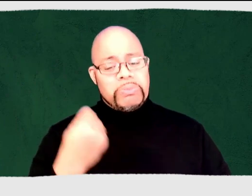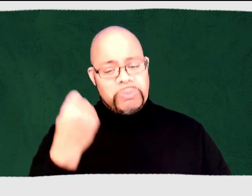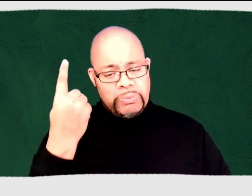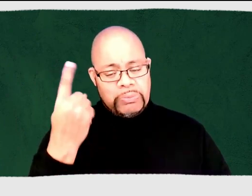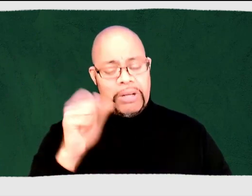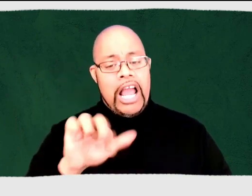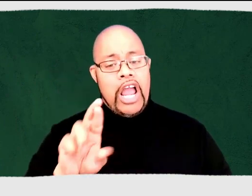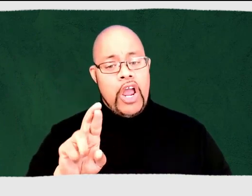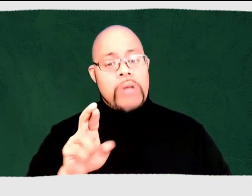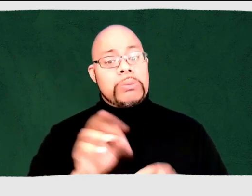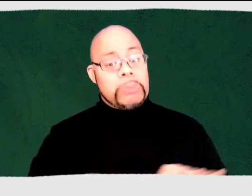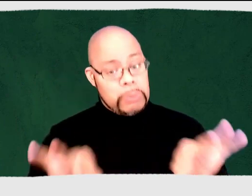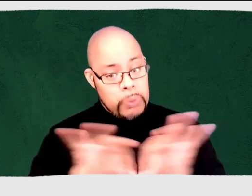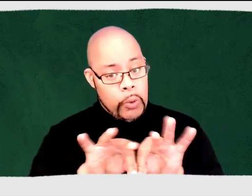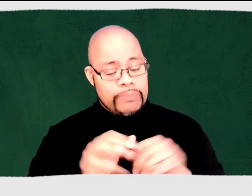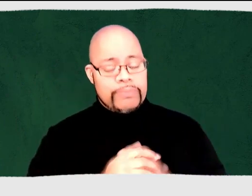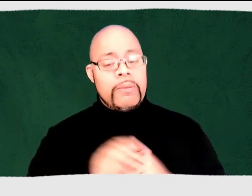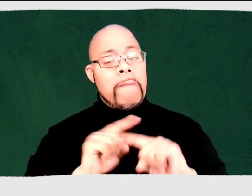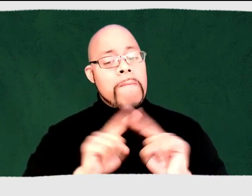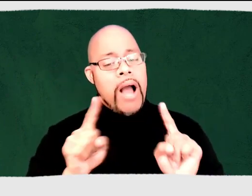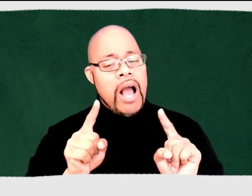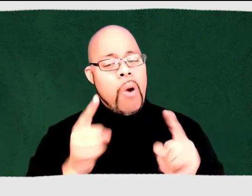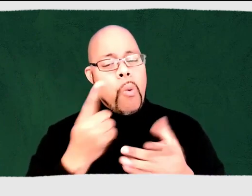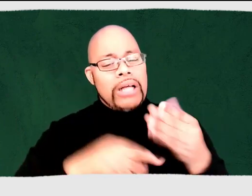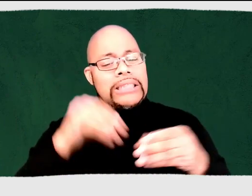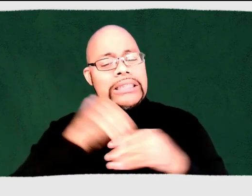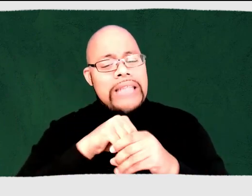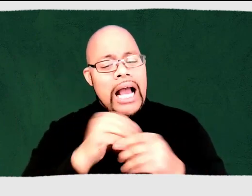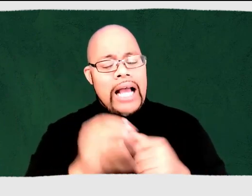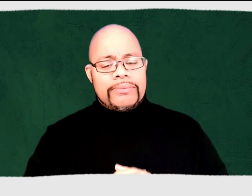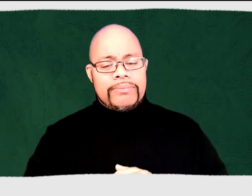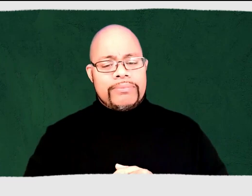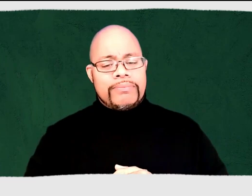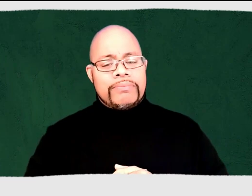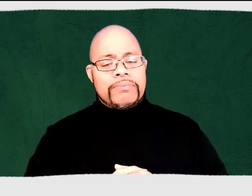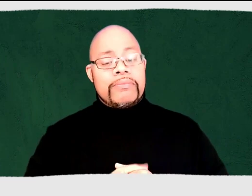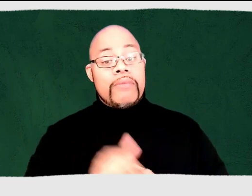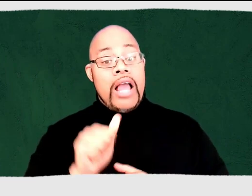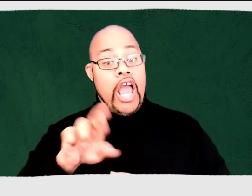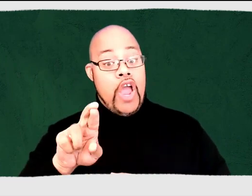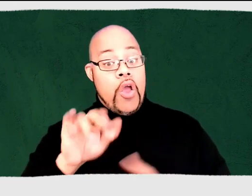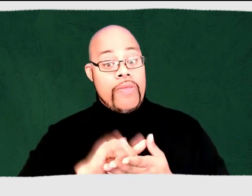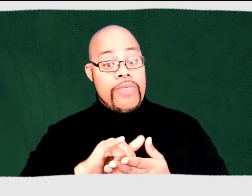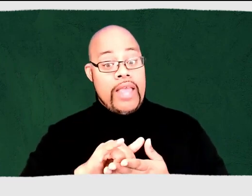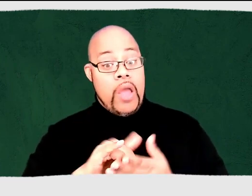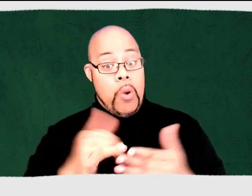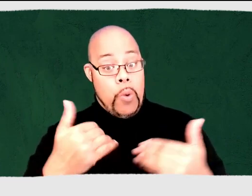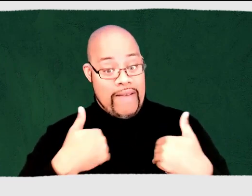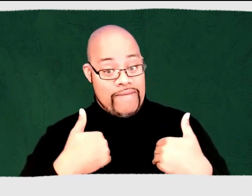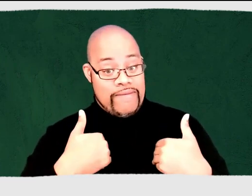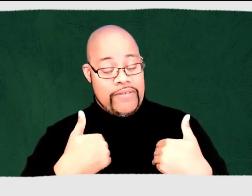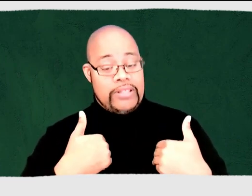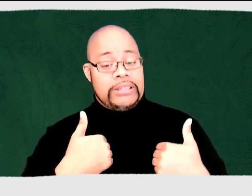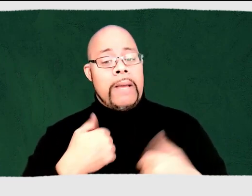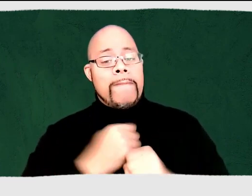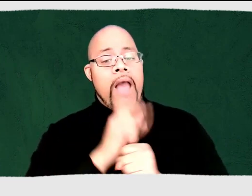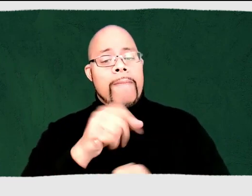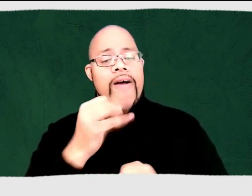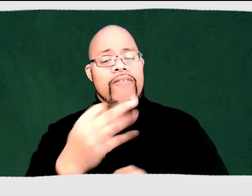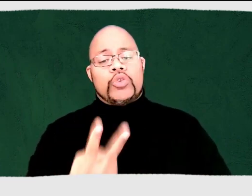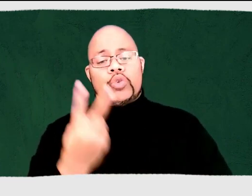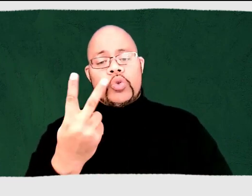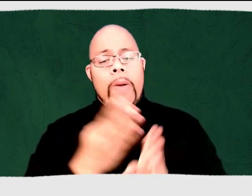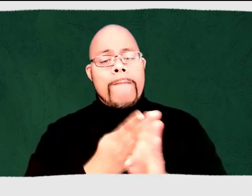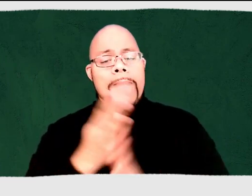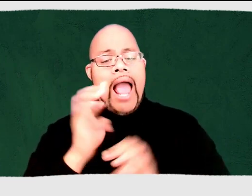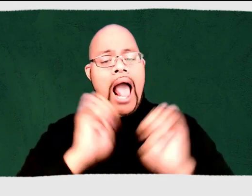is important, but what's in it? So it turns out the air that graces our lungs is made up of two main